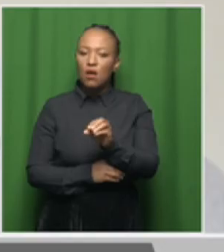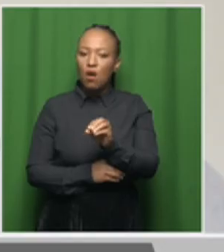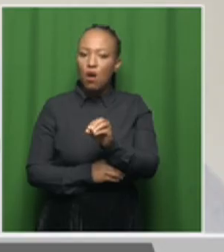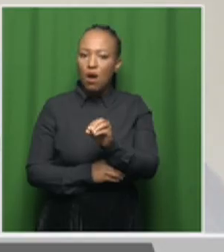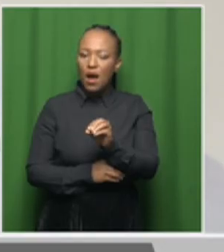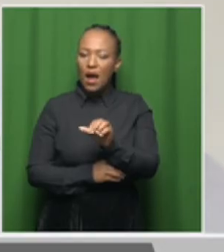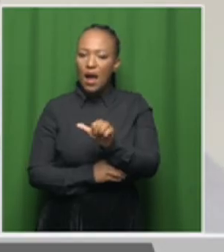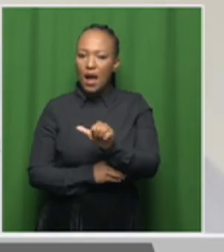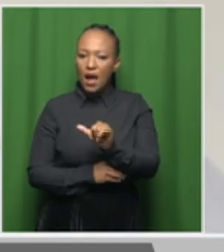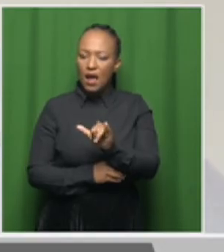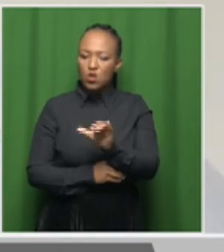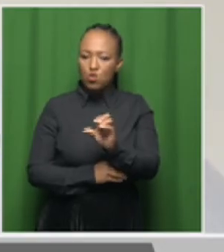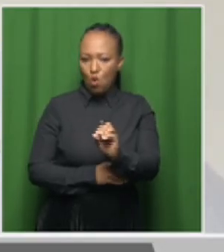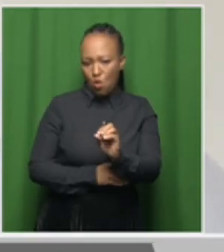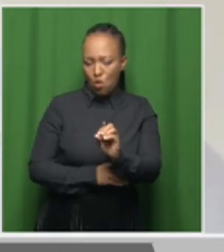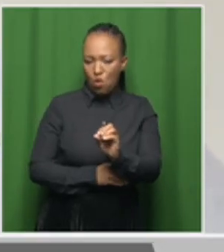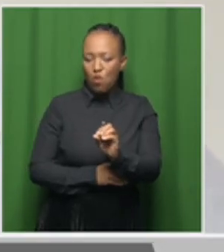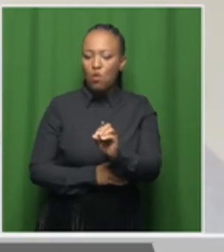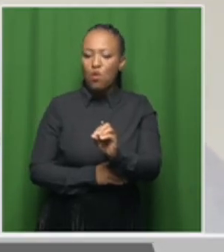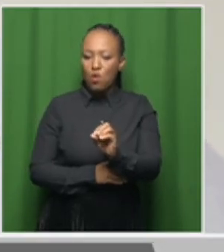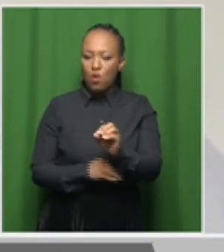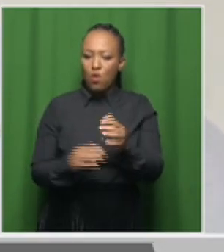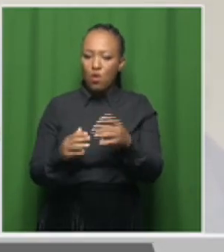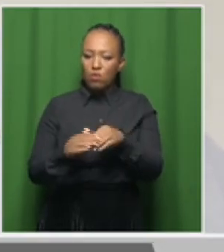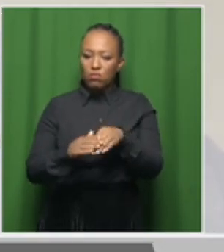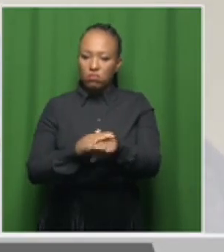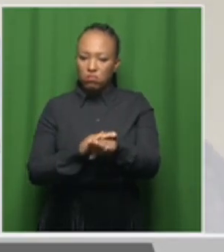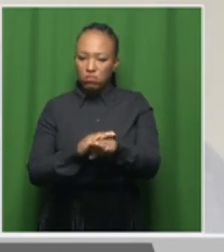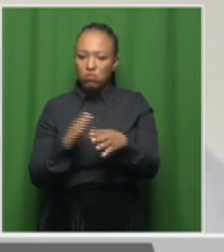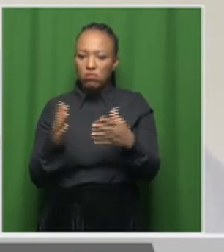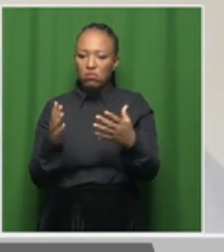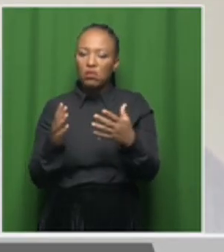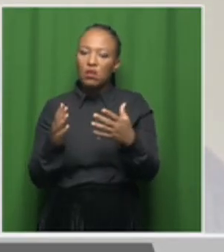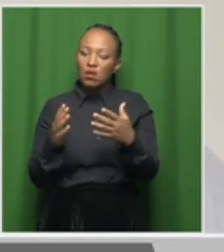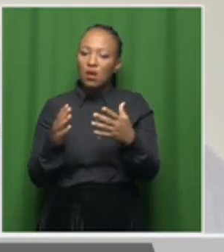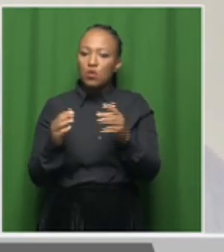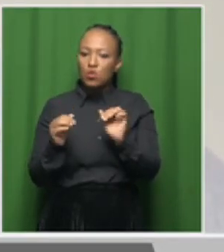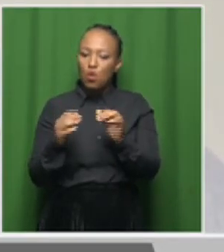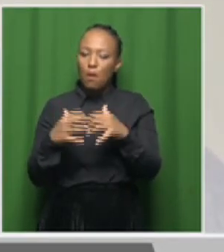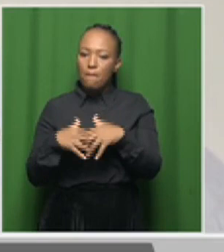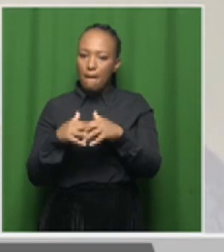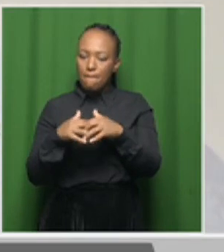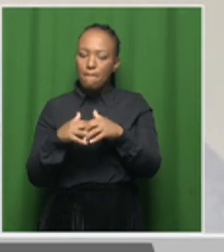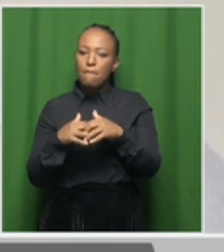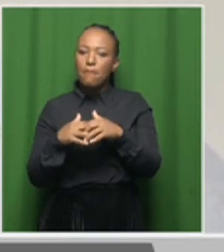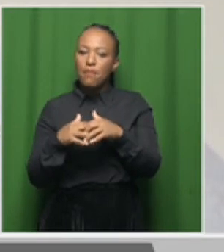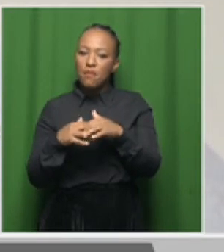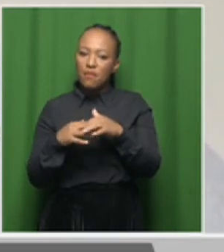there, it's pretty intuitive. So you actually just create your free profile. Once you're there,